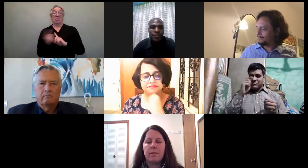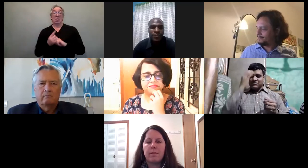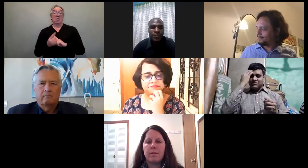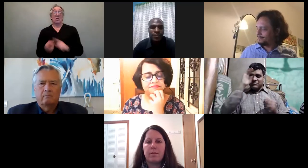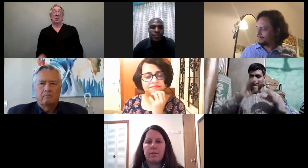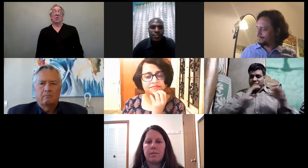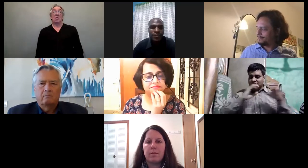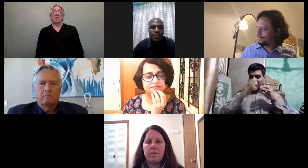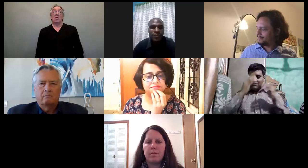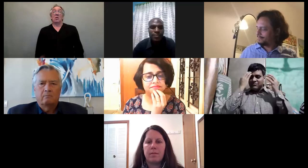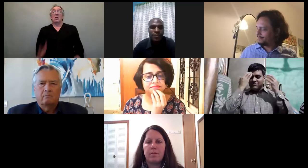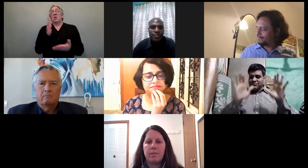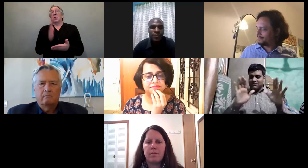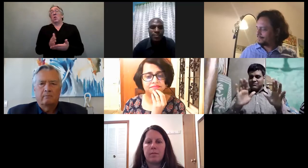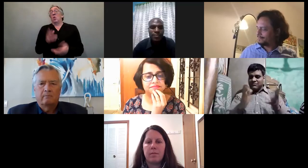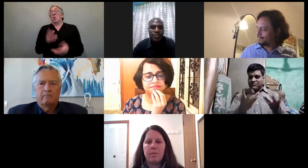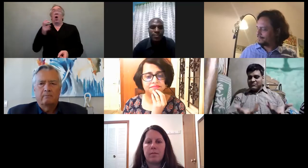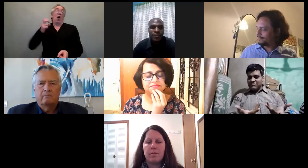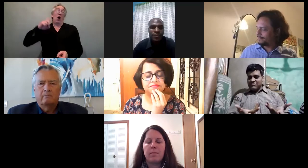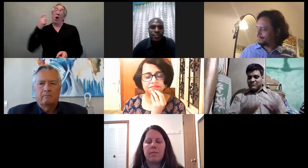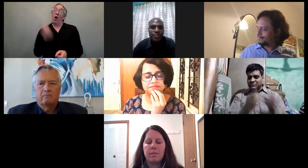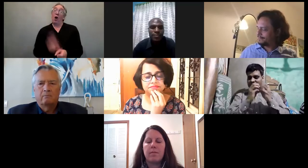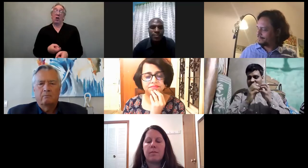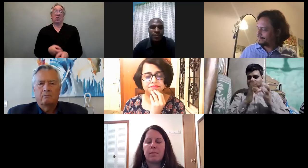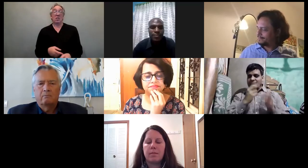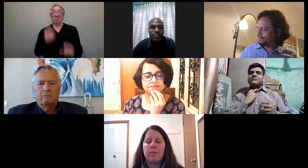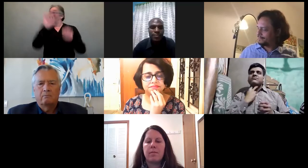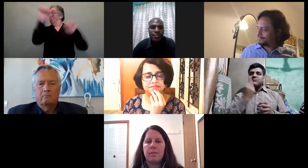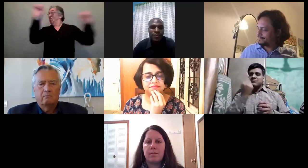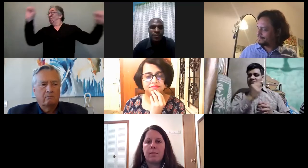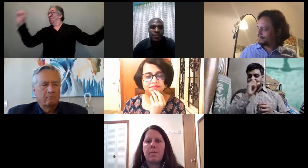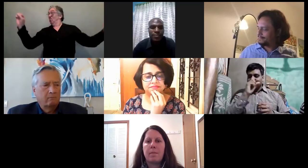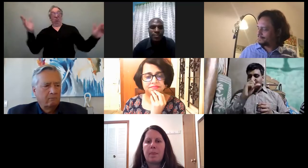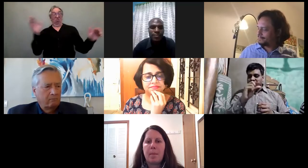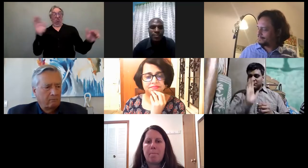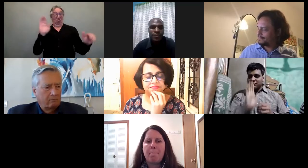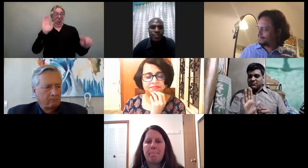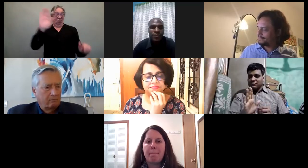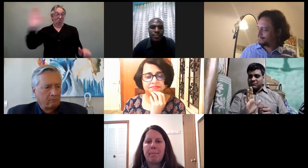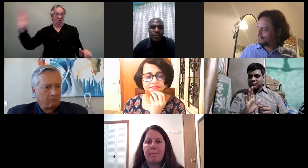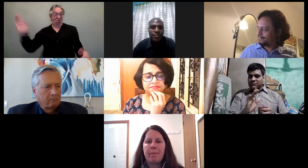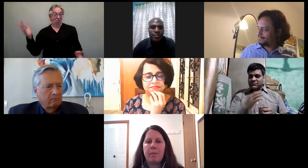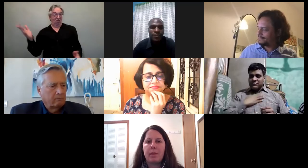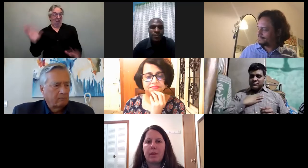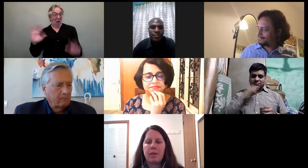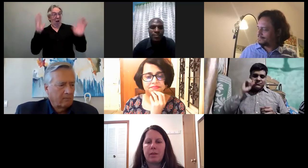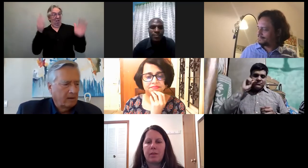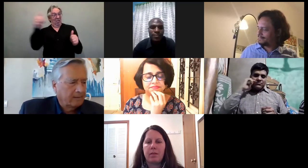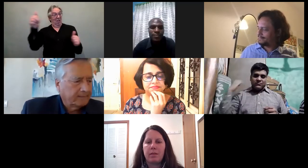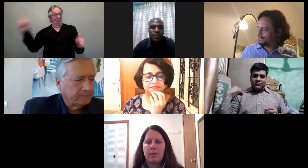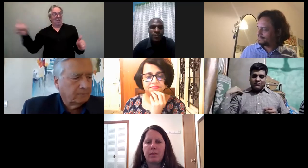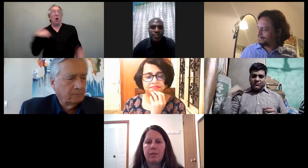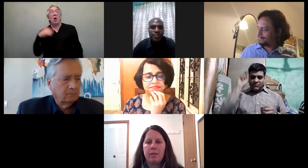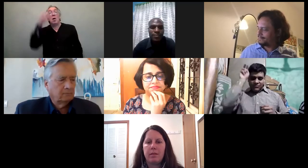difficult because everyone is busy with their own lives. And my parents do not know how to communicate with me. They just use a bit of